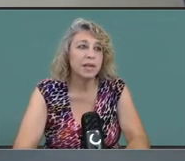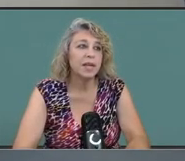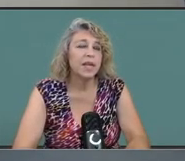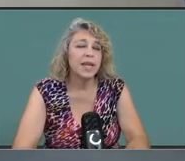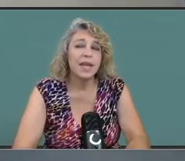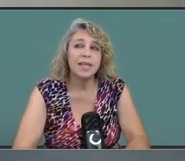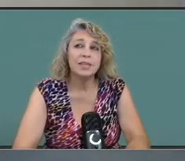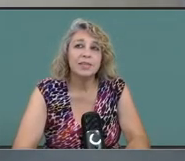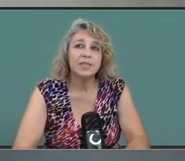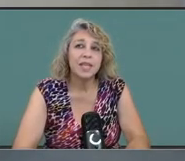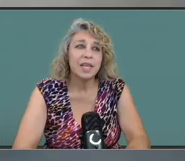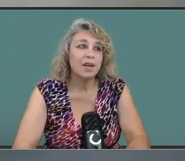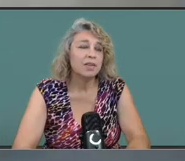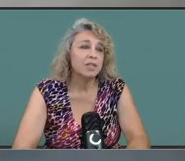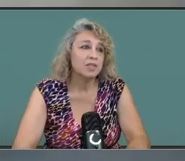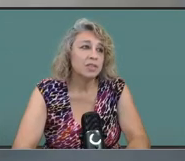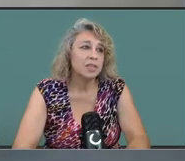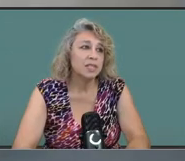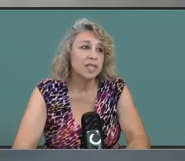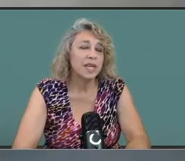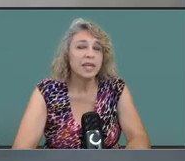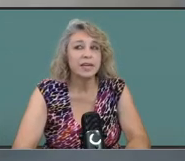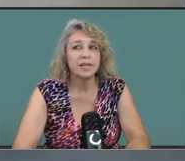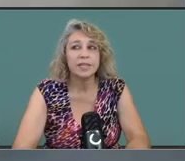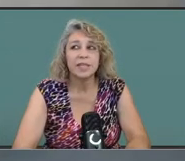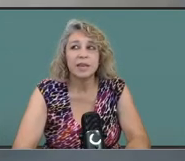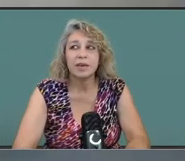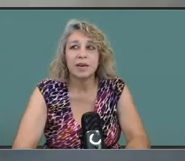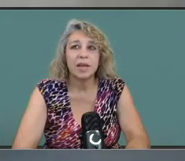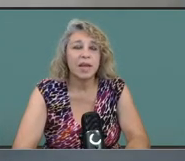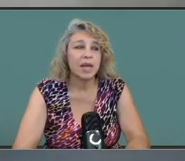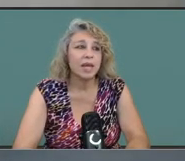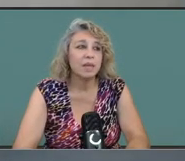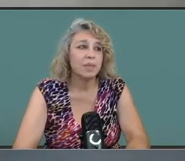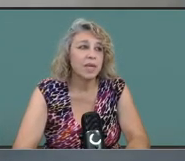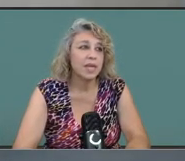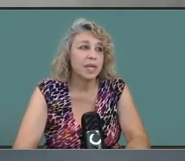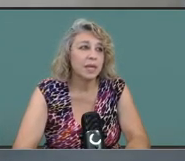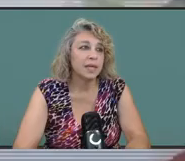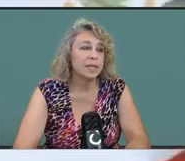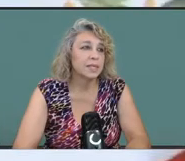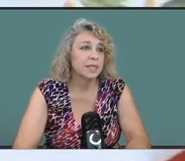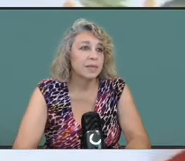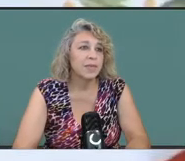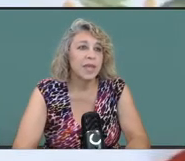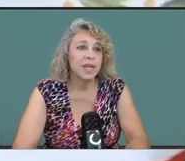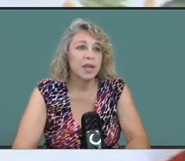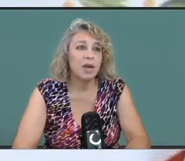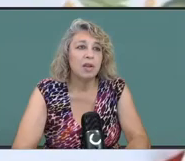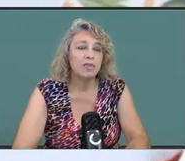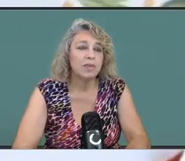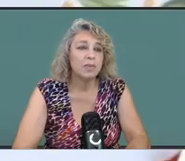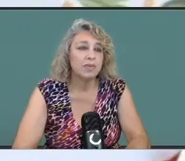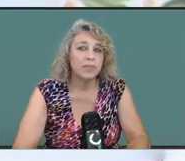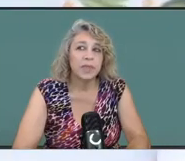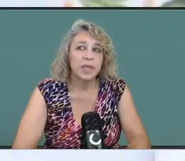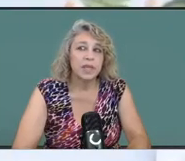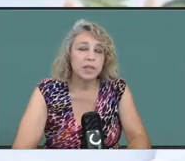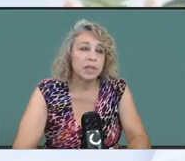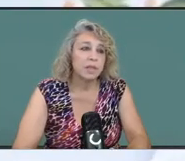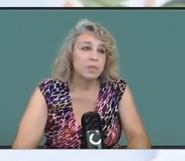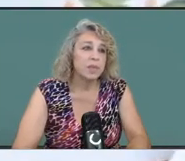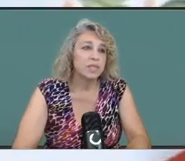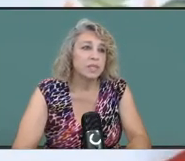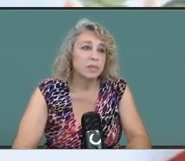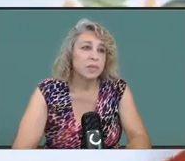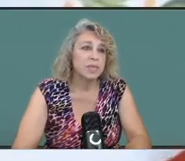again. And to say also to the senators that are accompanying us, and all of you,